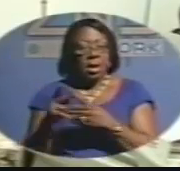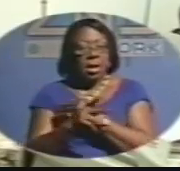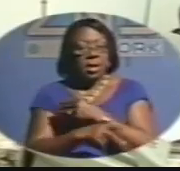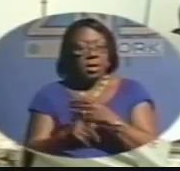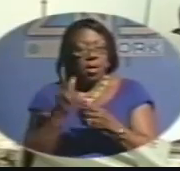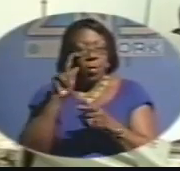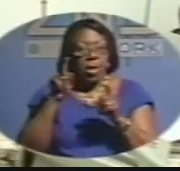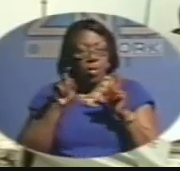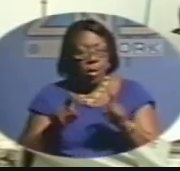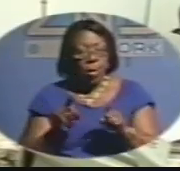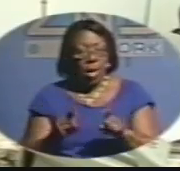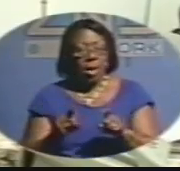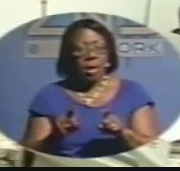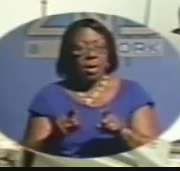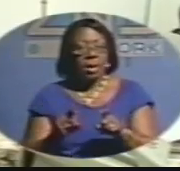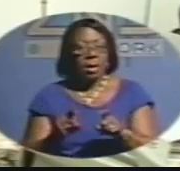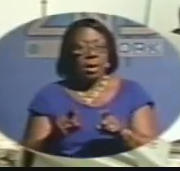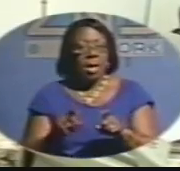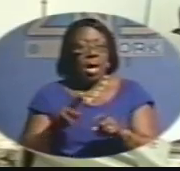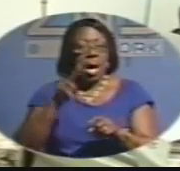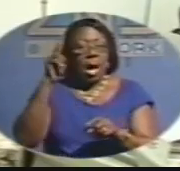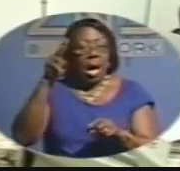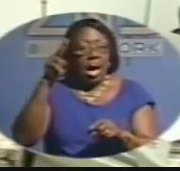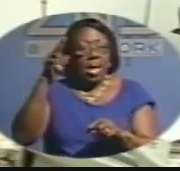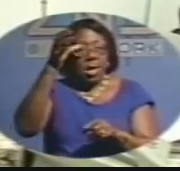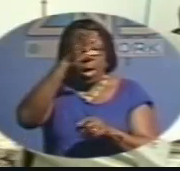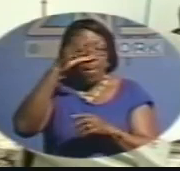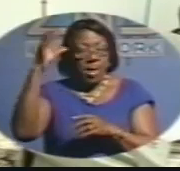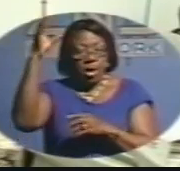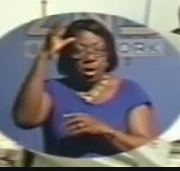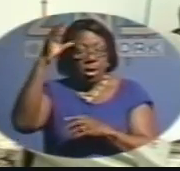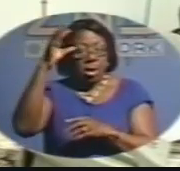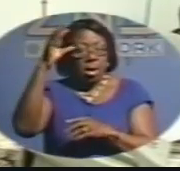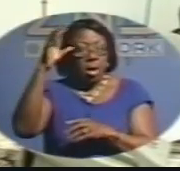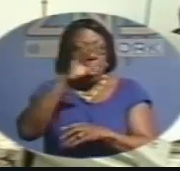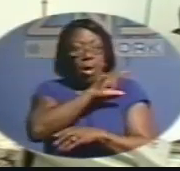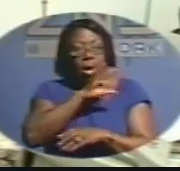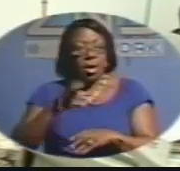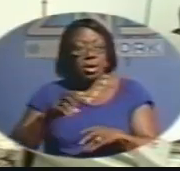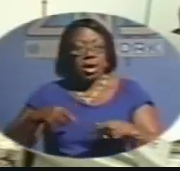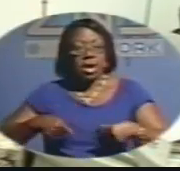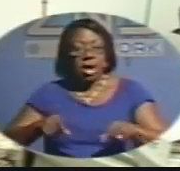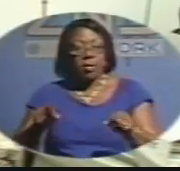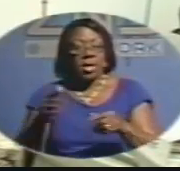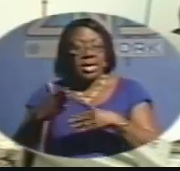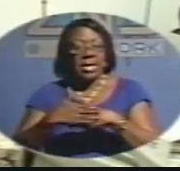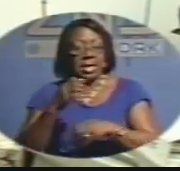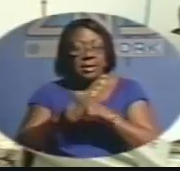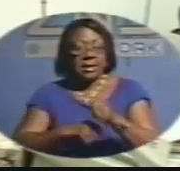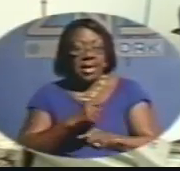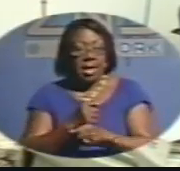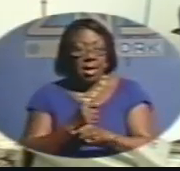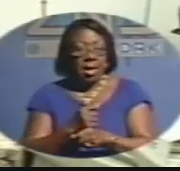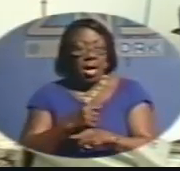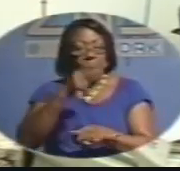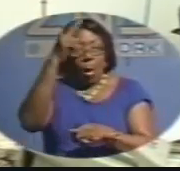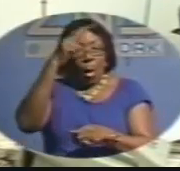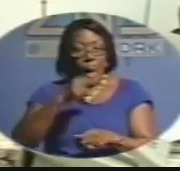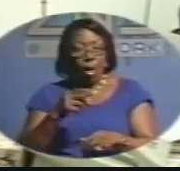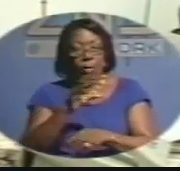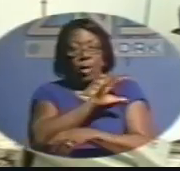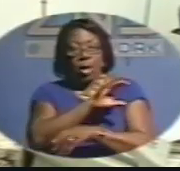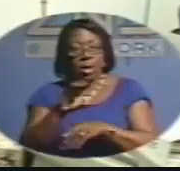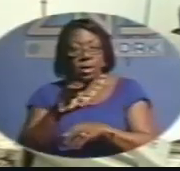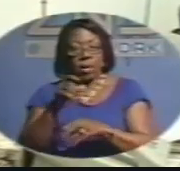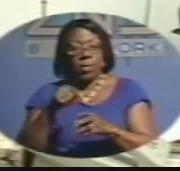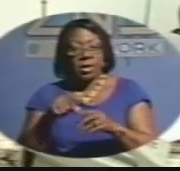require either a high commissioner or a consul general within the next year or so. Our present honorary consul has